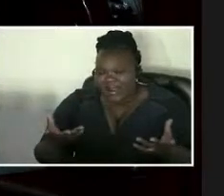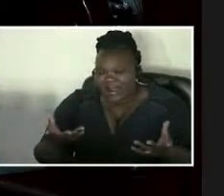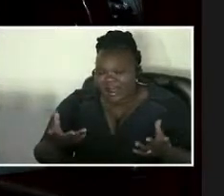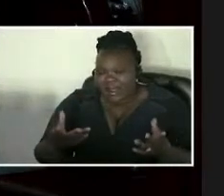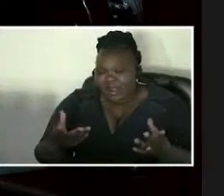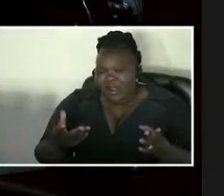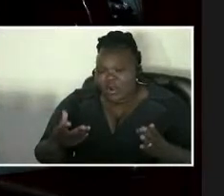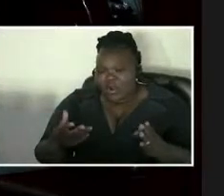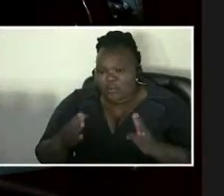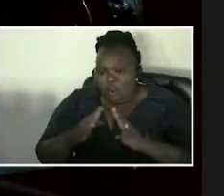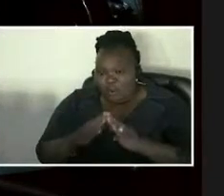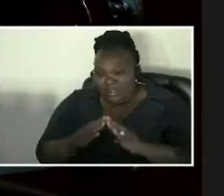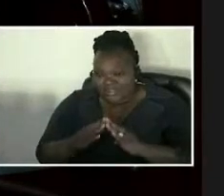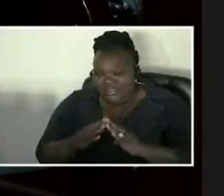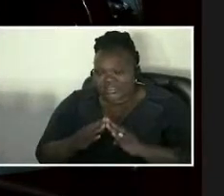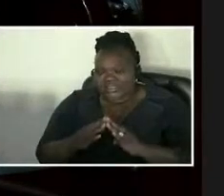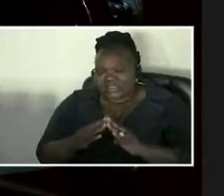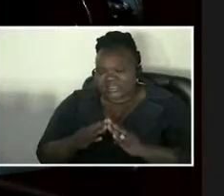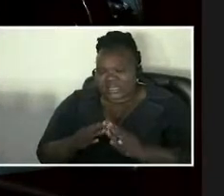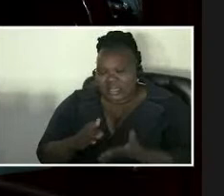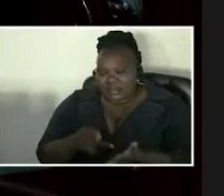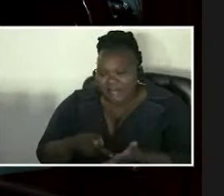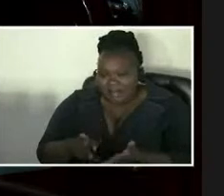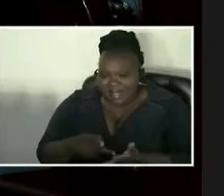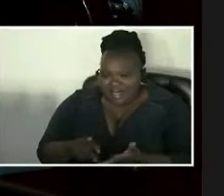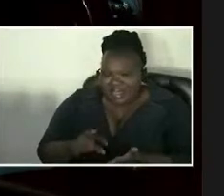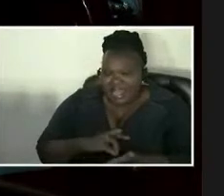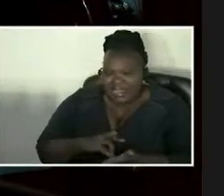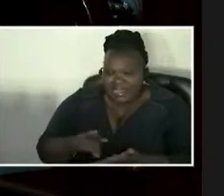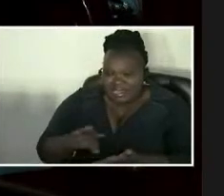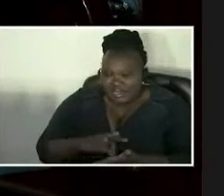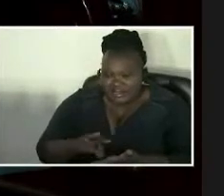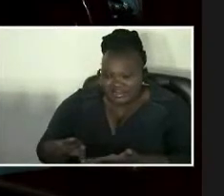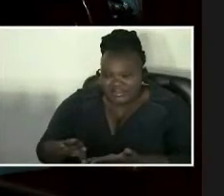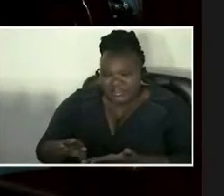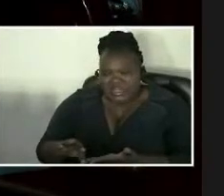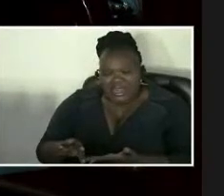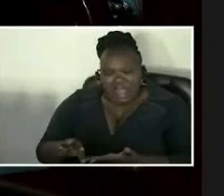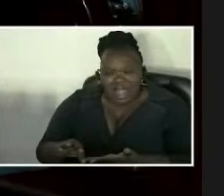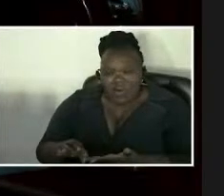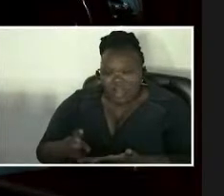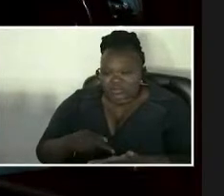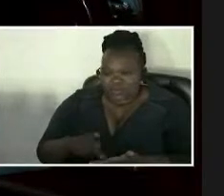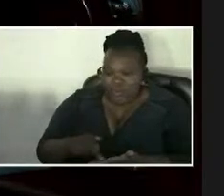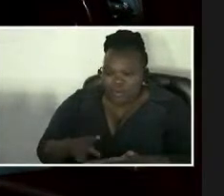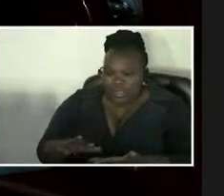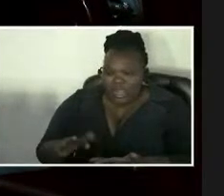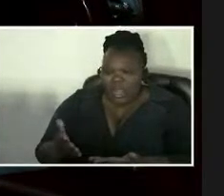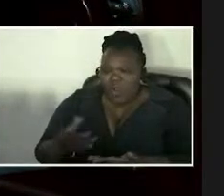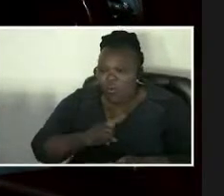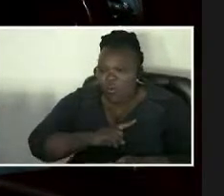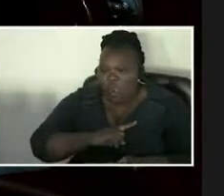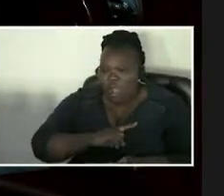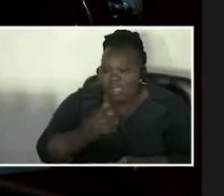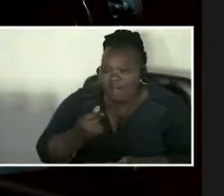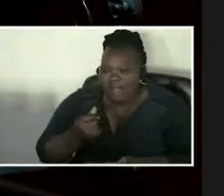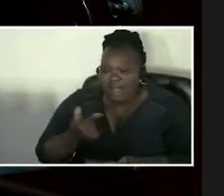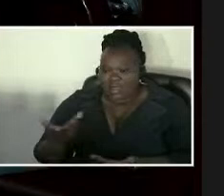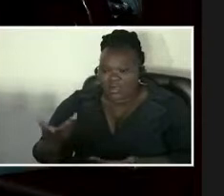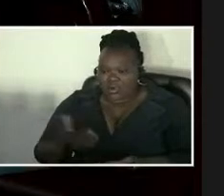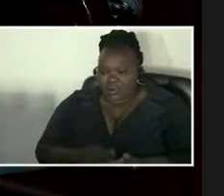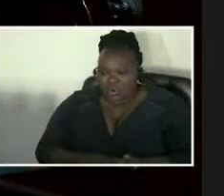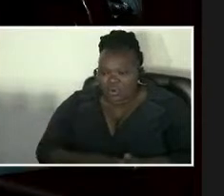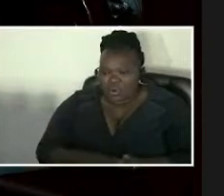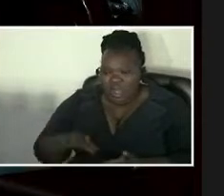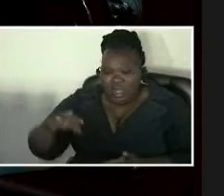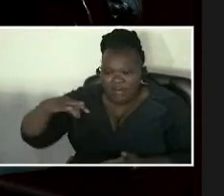payments cleaning and security services will not be fully funded due to the insufficient funds and the